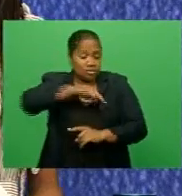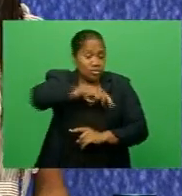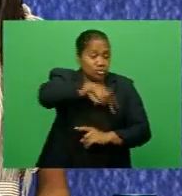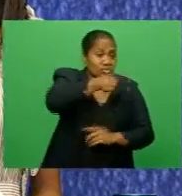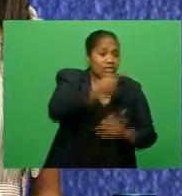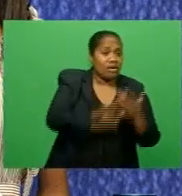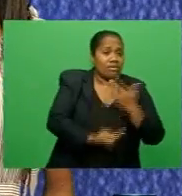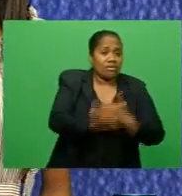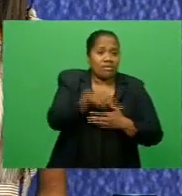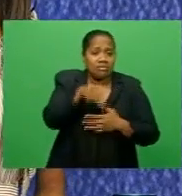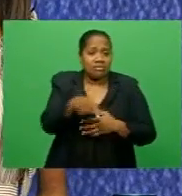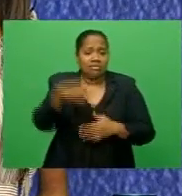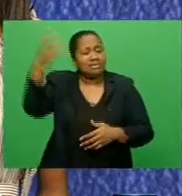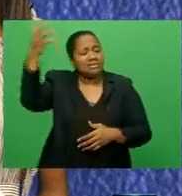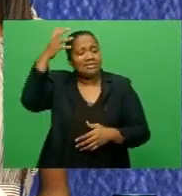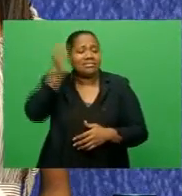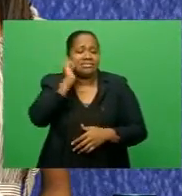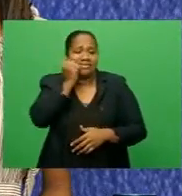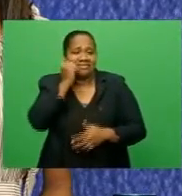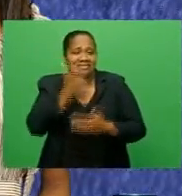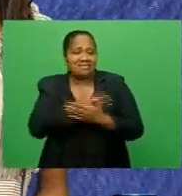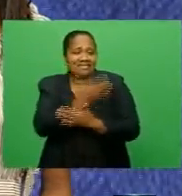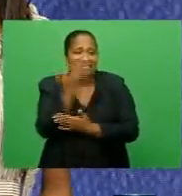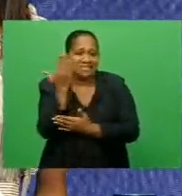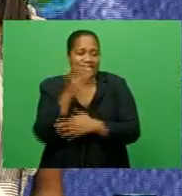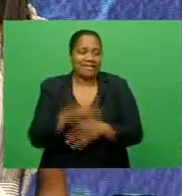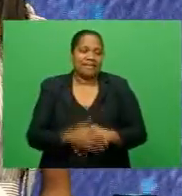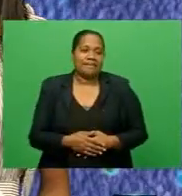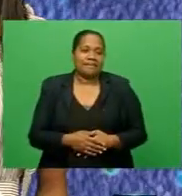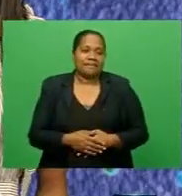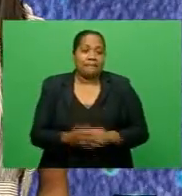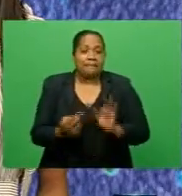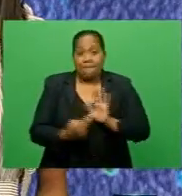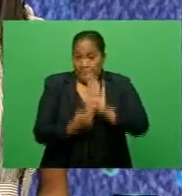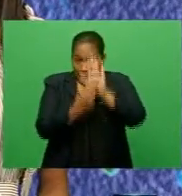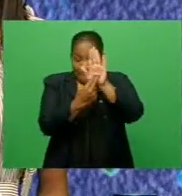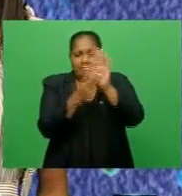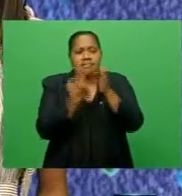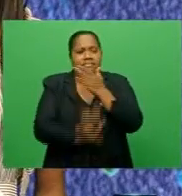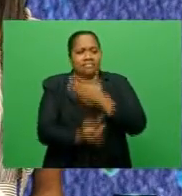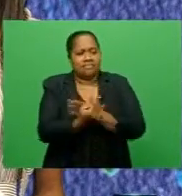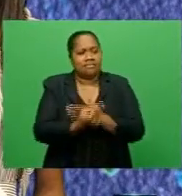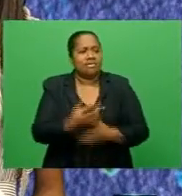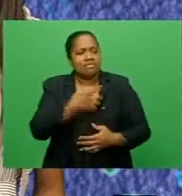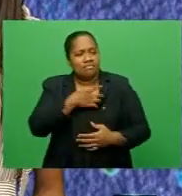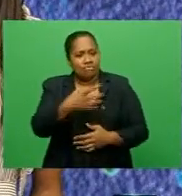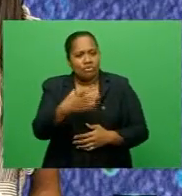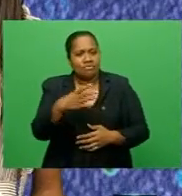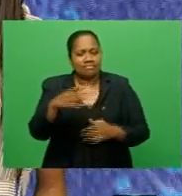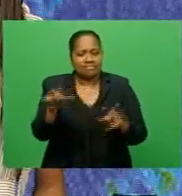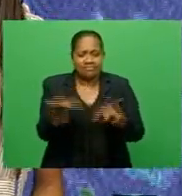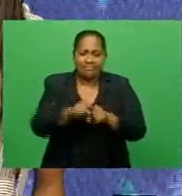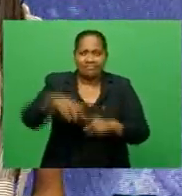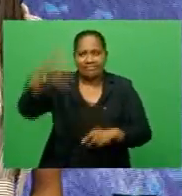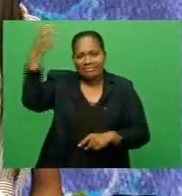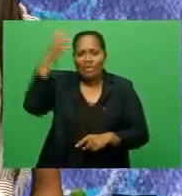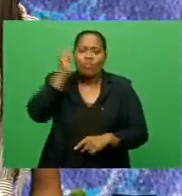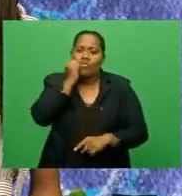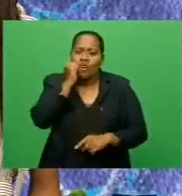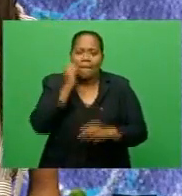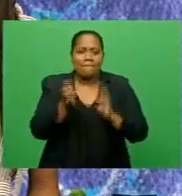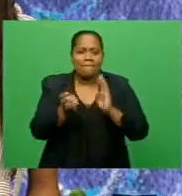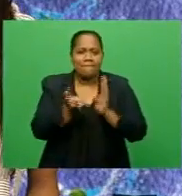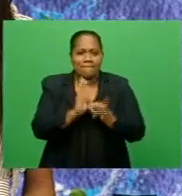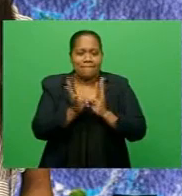Suva, generally a sunny, warm day. And up north, more of the same sunny, warm weather. At